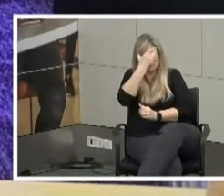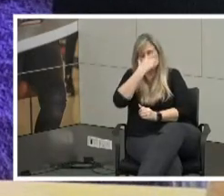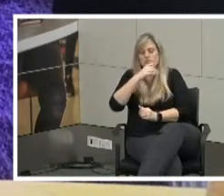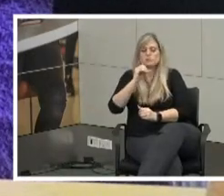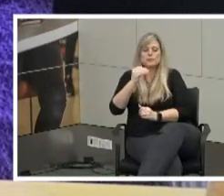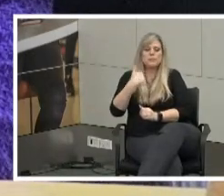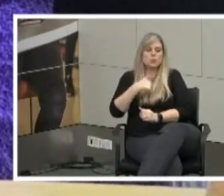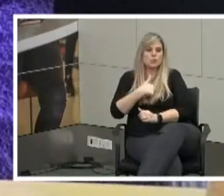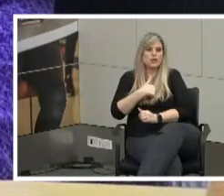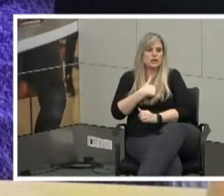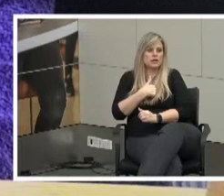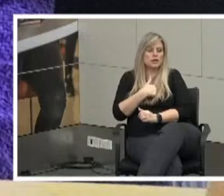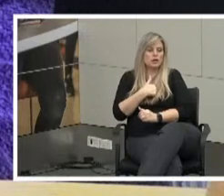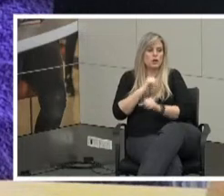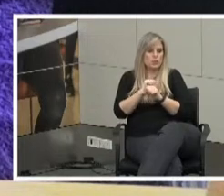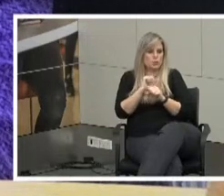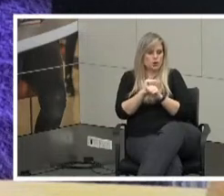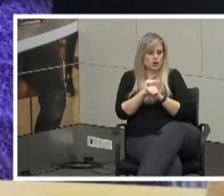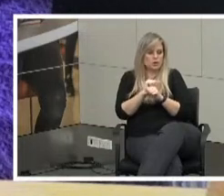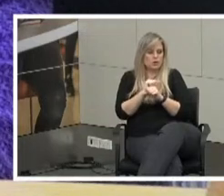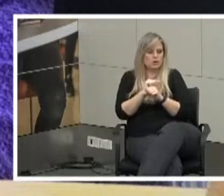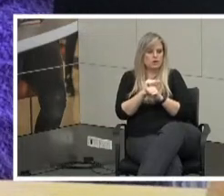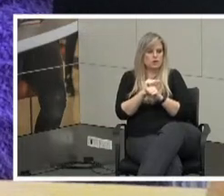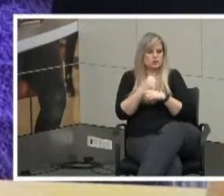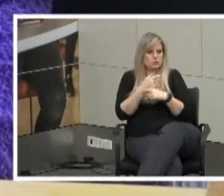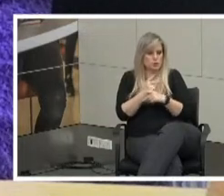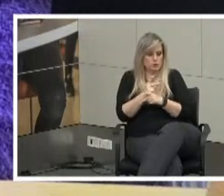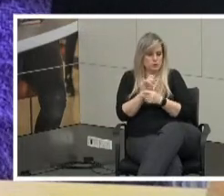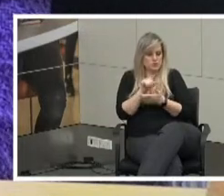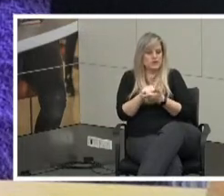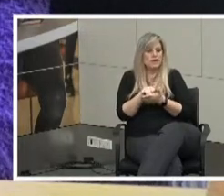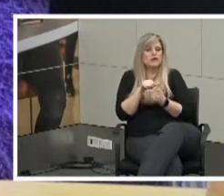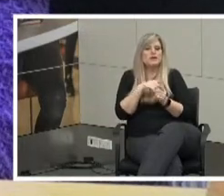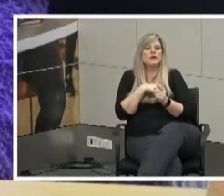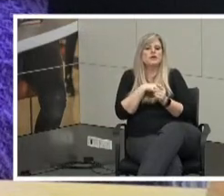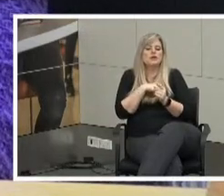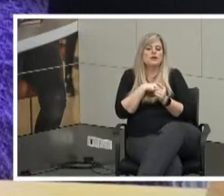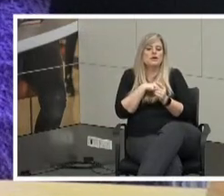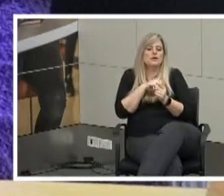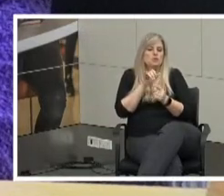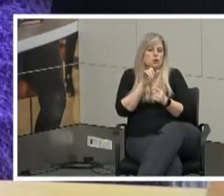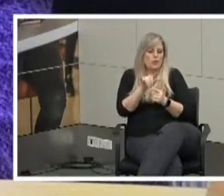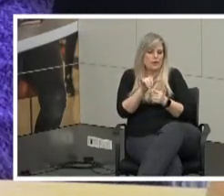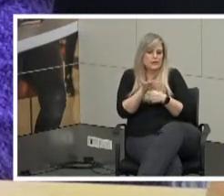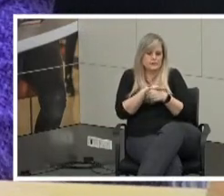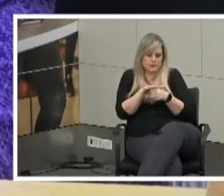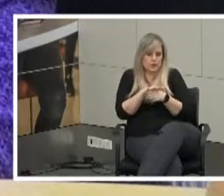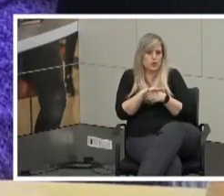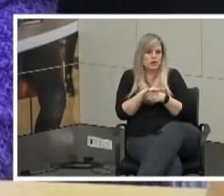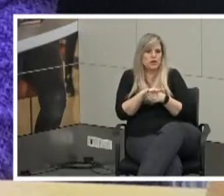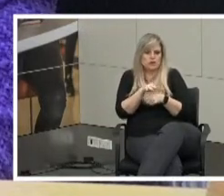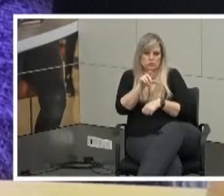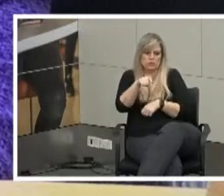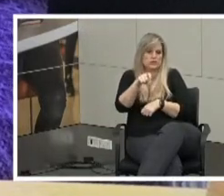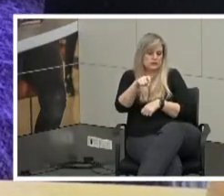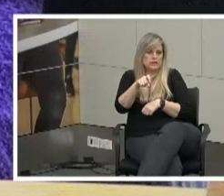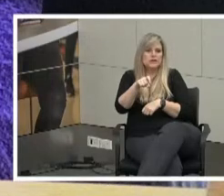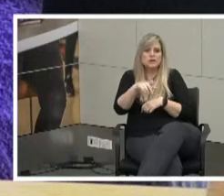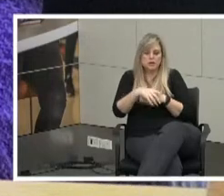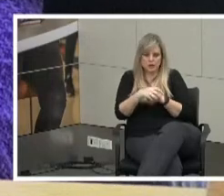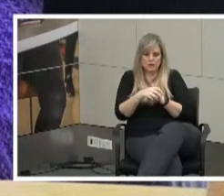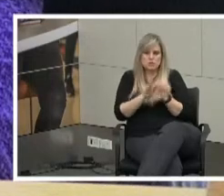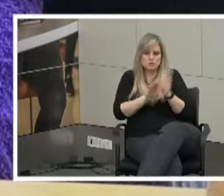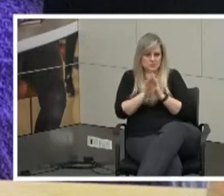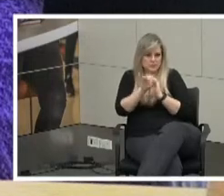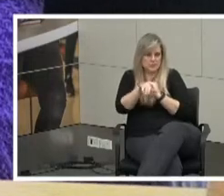um we are working on our producing that um as that is an area of need um that